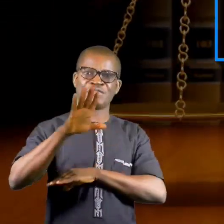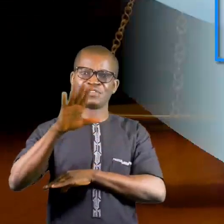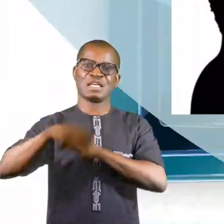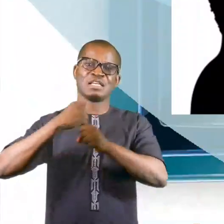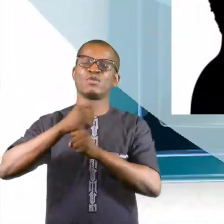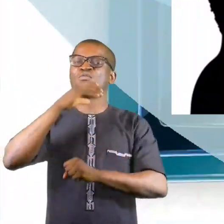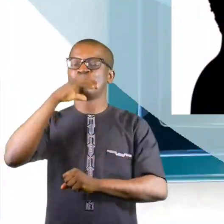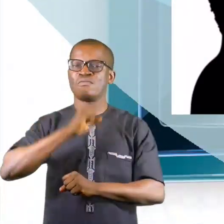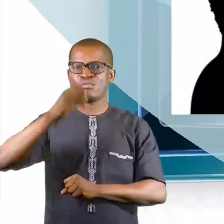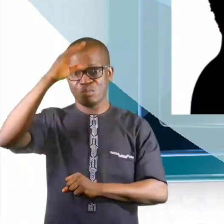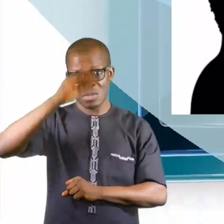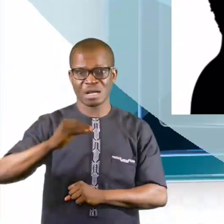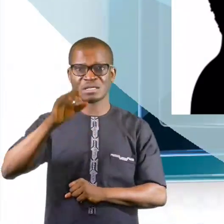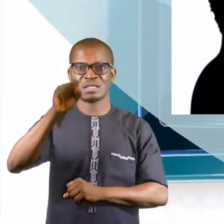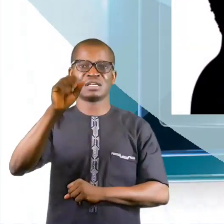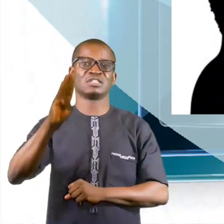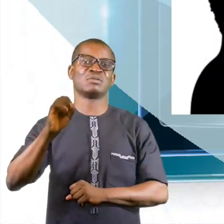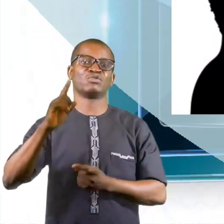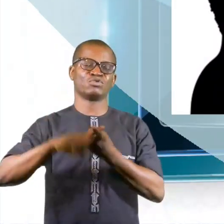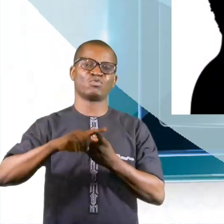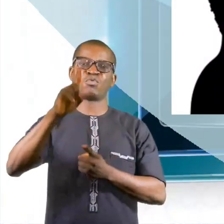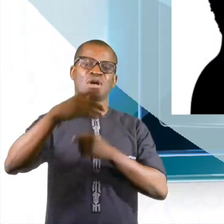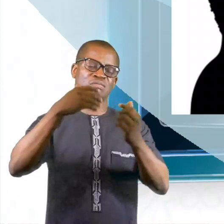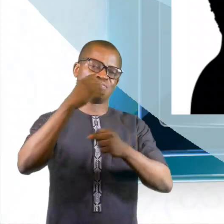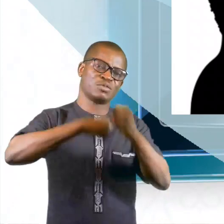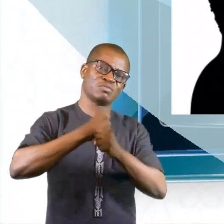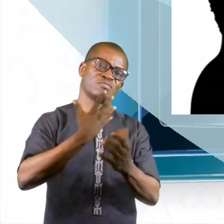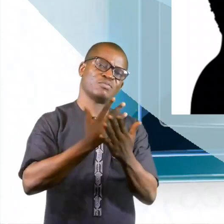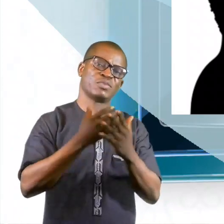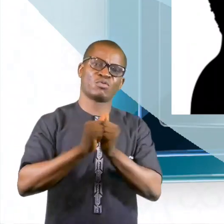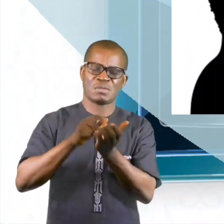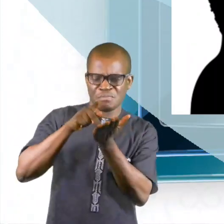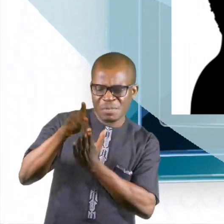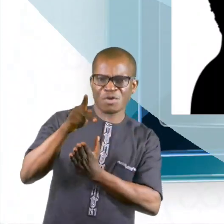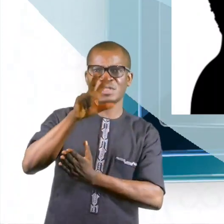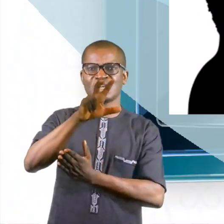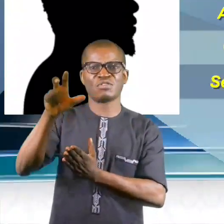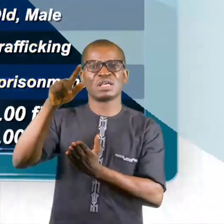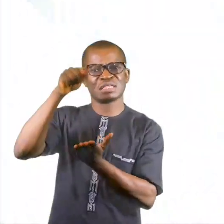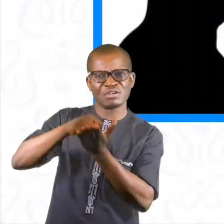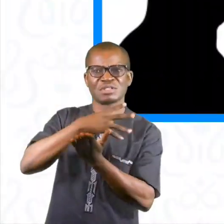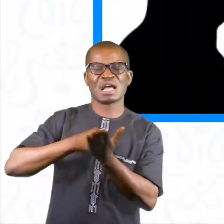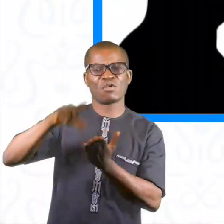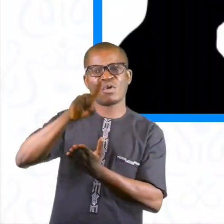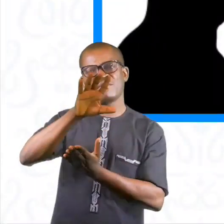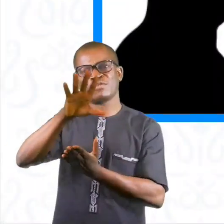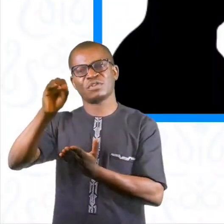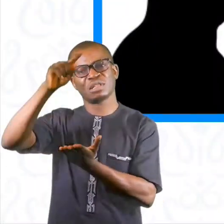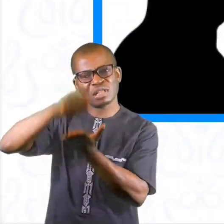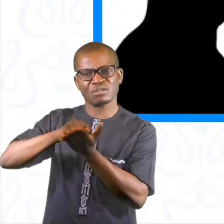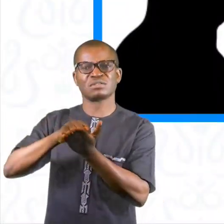sentenced a 55-year-old man, Sabo Abubakar, to 1 year imprisonment with additional fine of 300,000